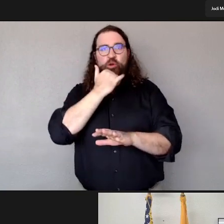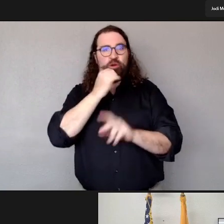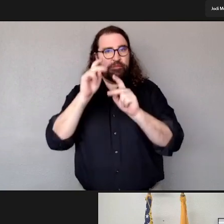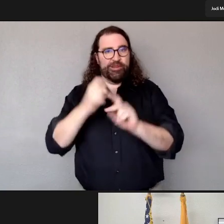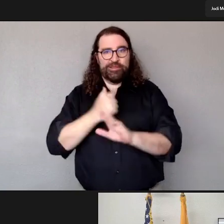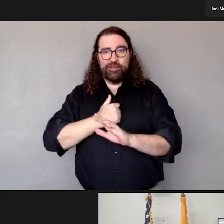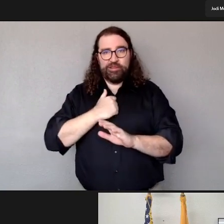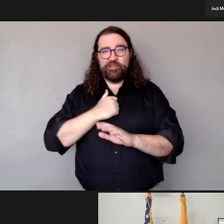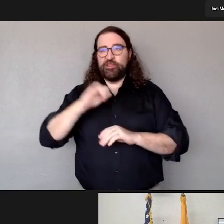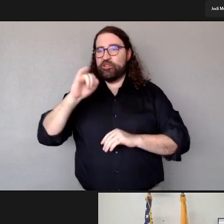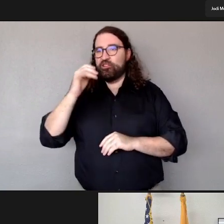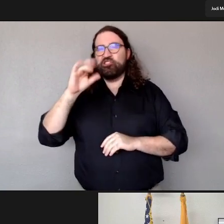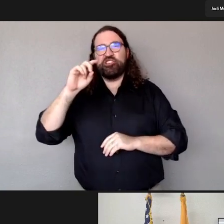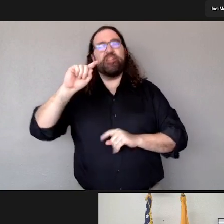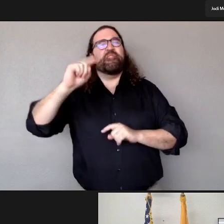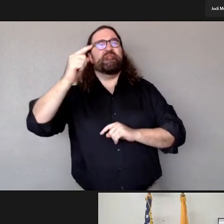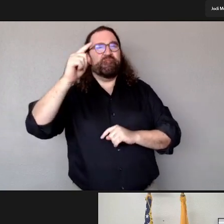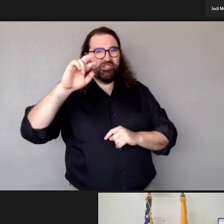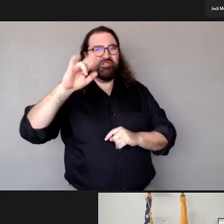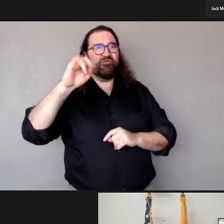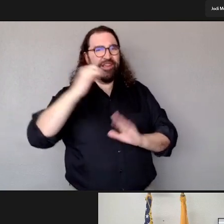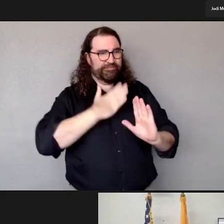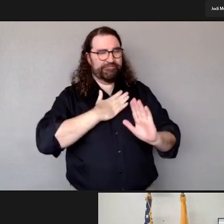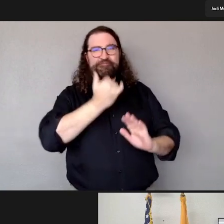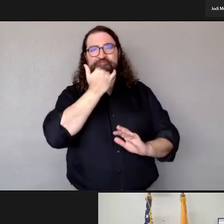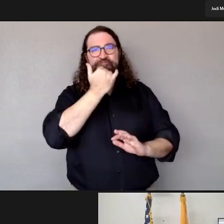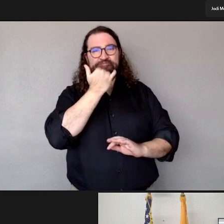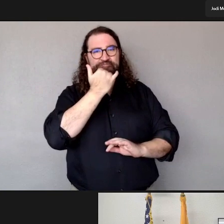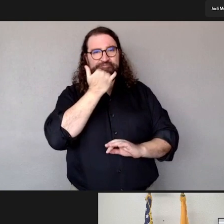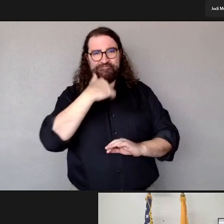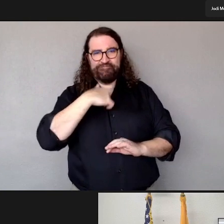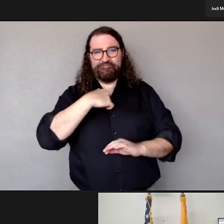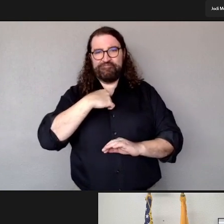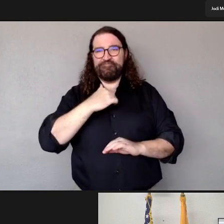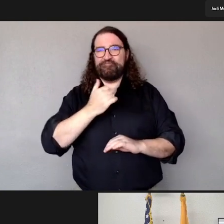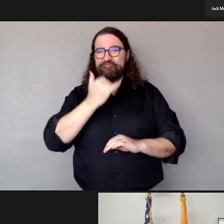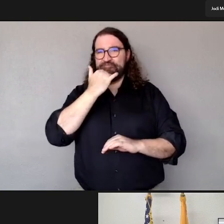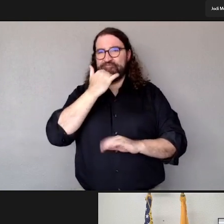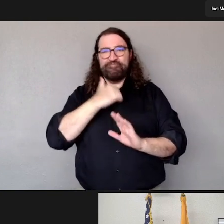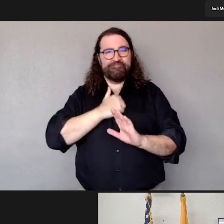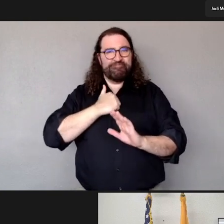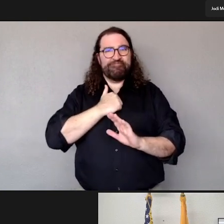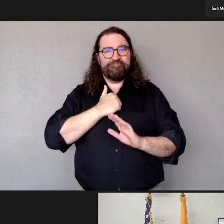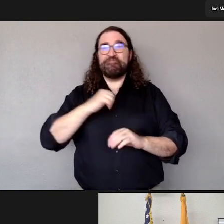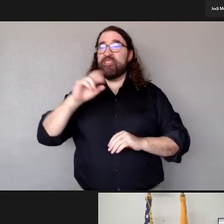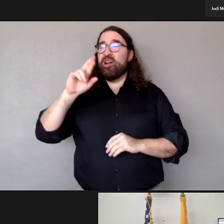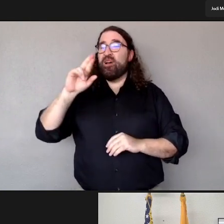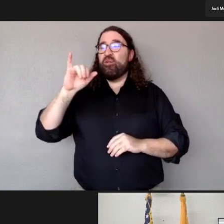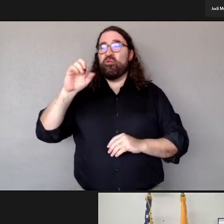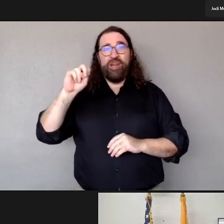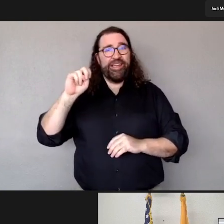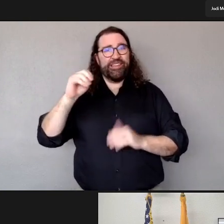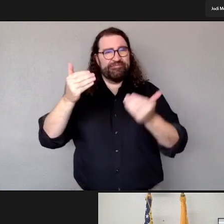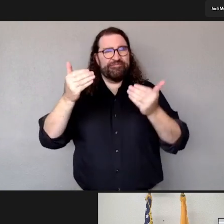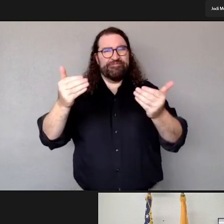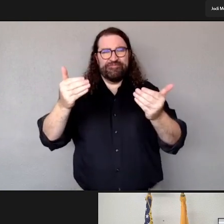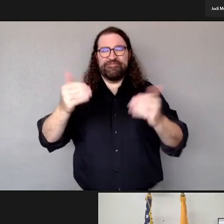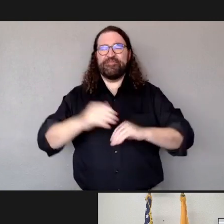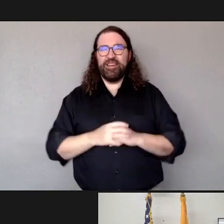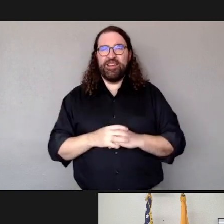Jared, you'll go after Ryan Botel. Pardon me. That was my accident. Ryan, you should be able to ask your question